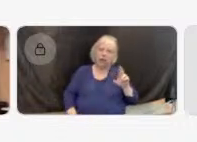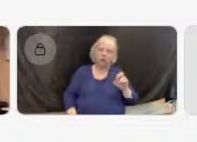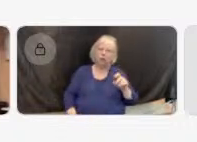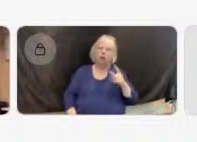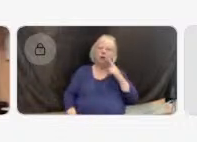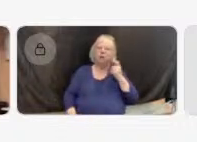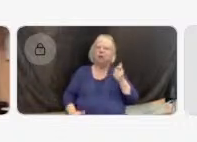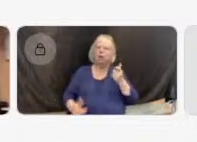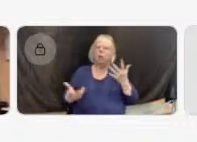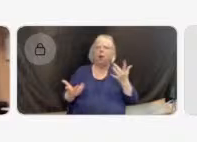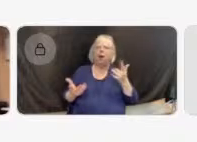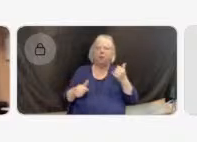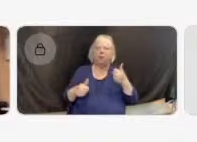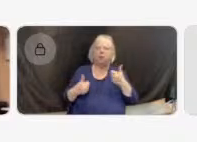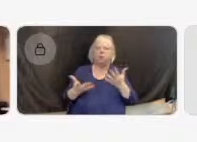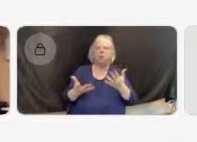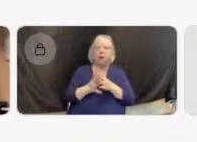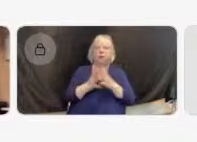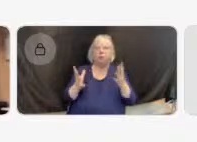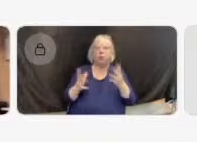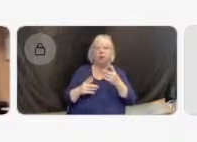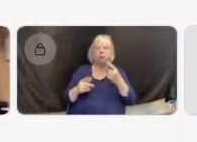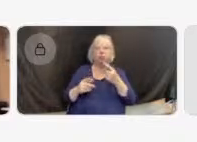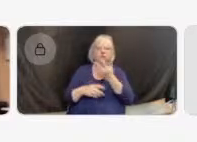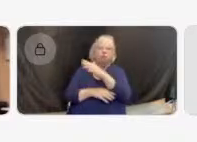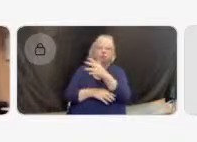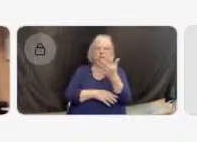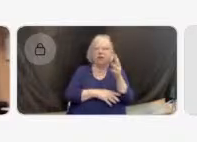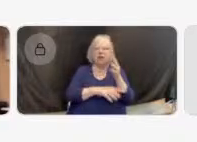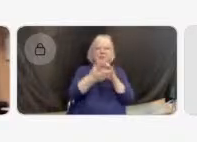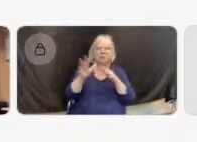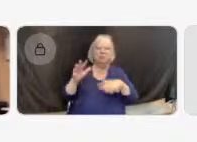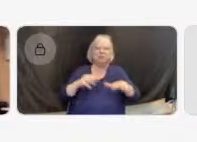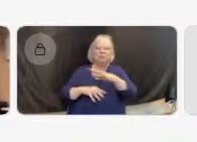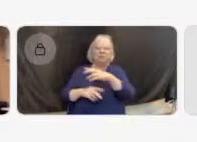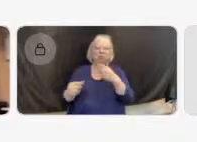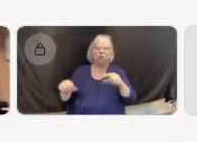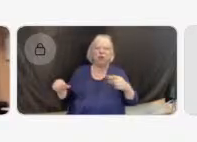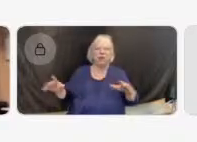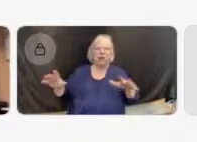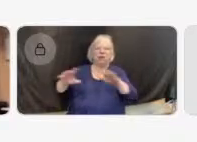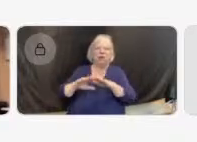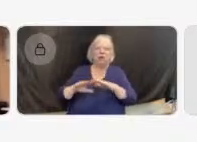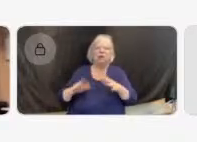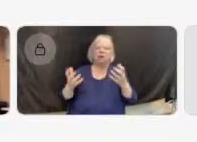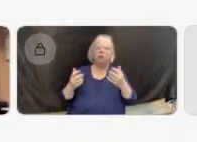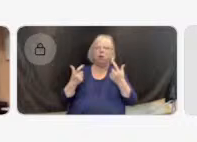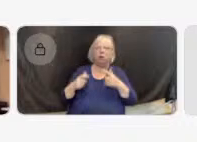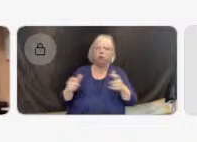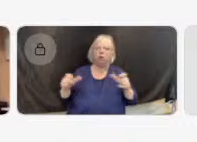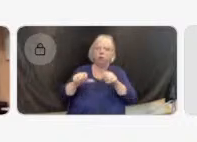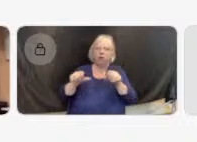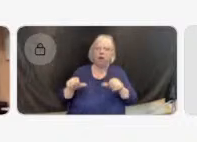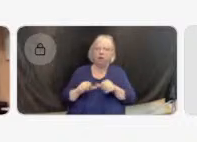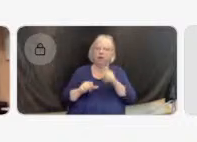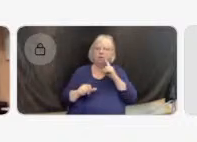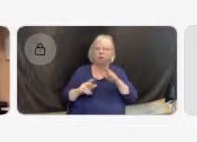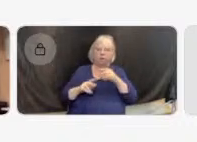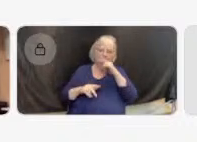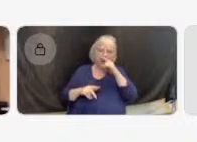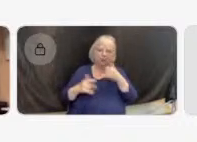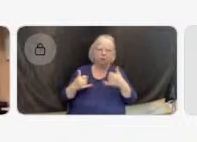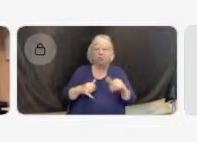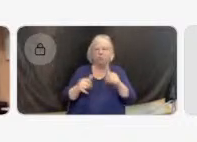green space. And that's what people like. People want to have a large area for their kids to play, to walk in.